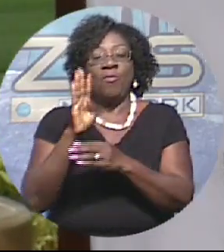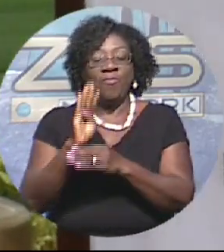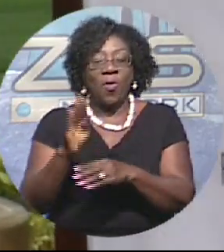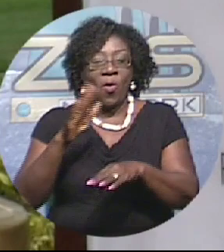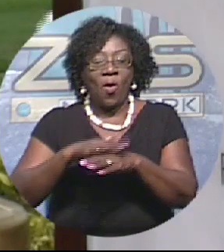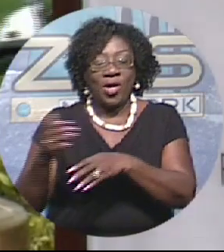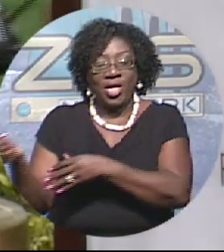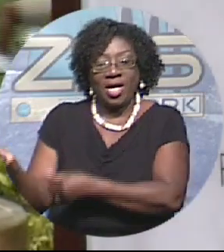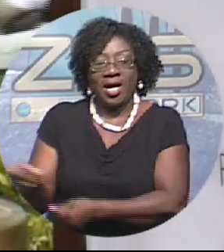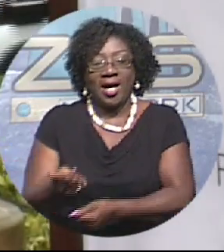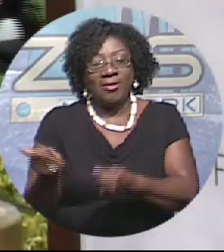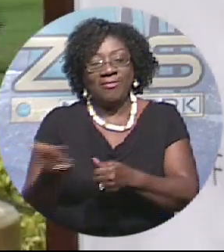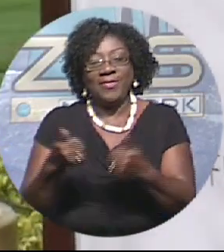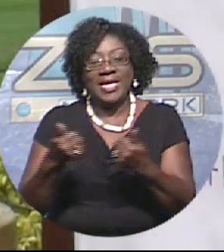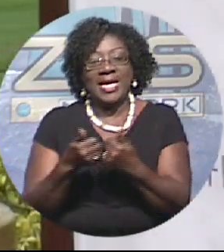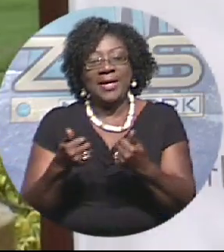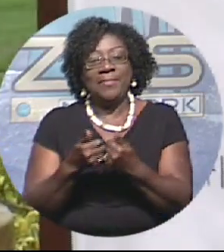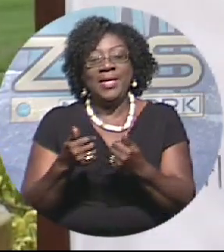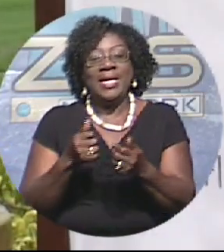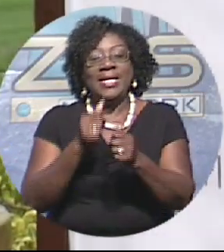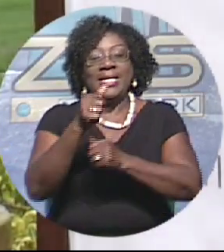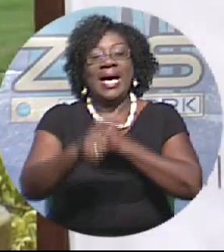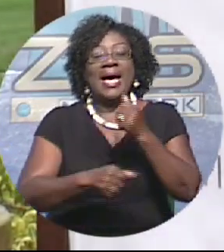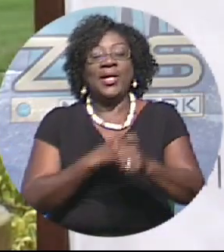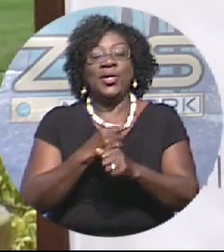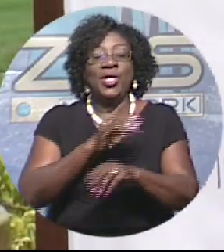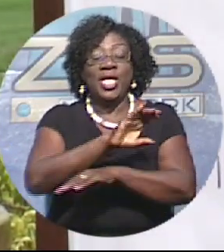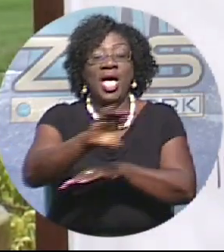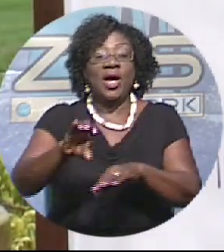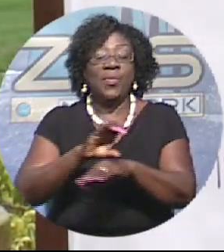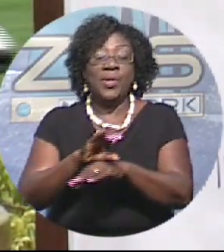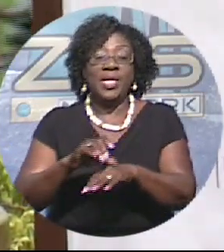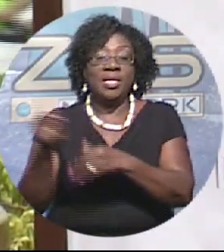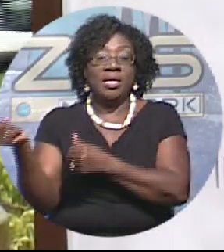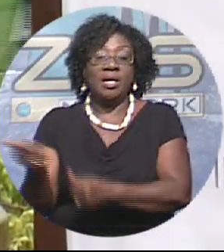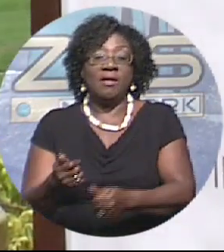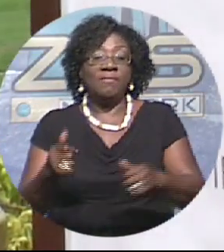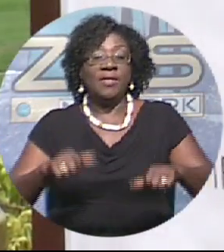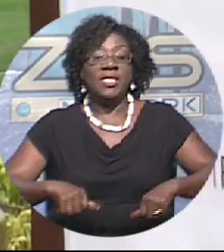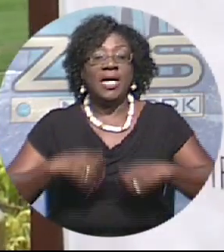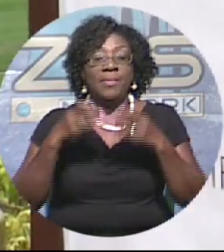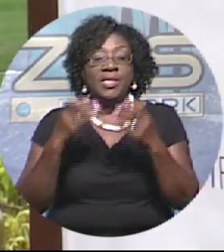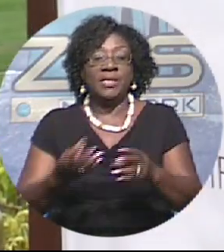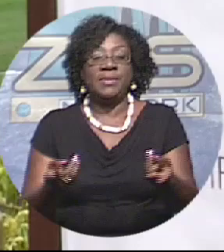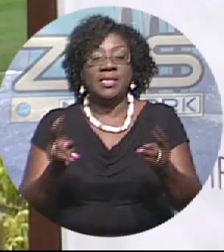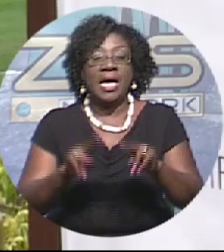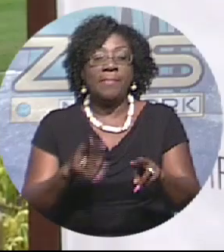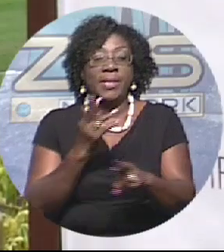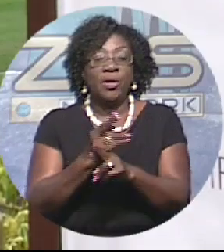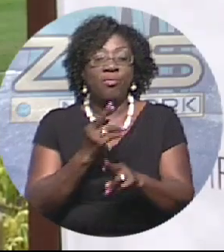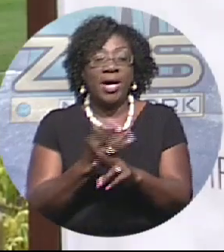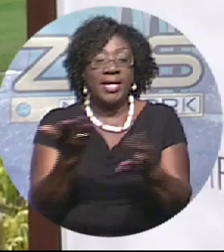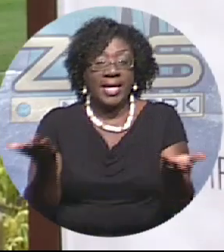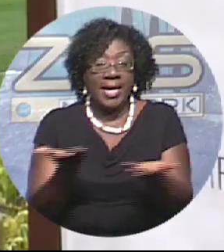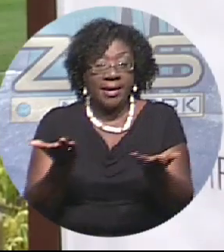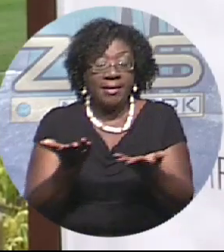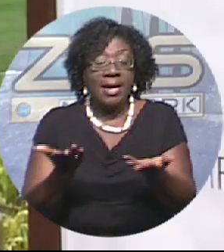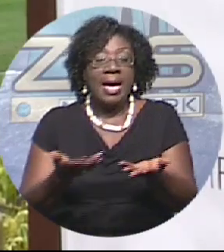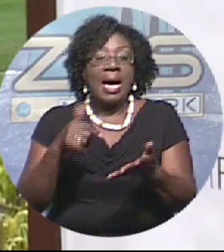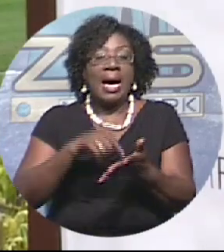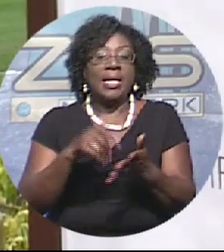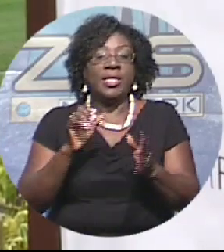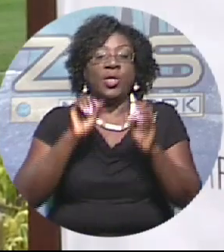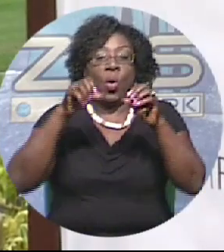closing round for the 60th annual Caribbean Amateur Golf Championships that took place right here at the Ocean Club Golf Course. However,